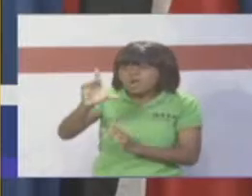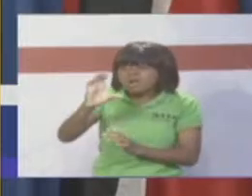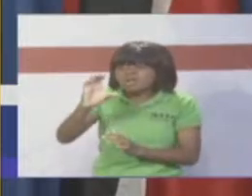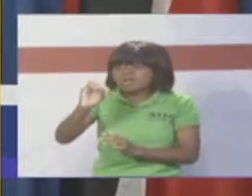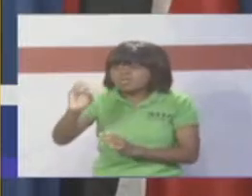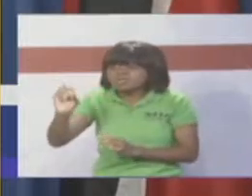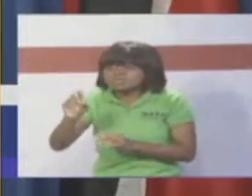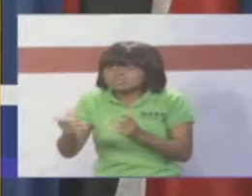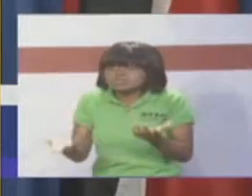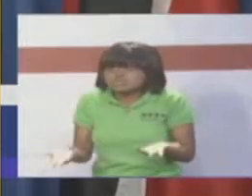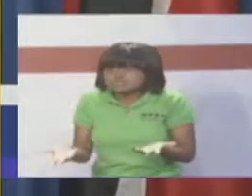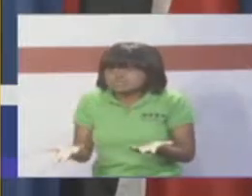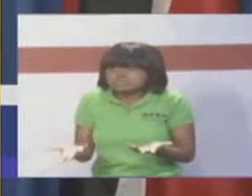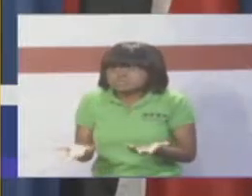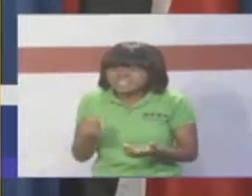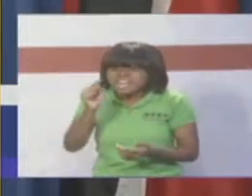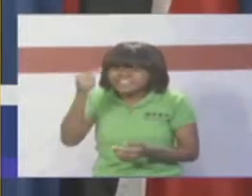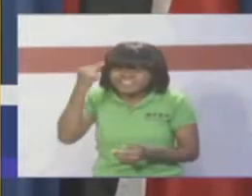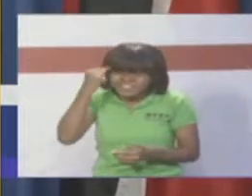22 families today